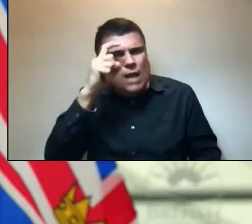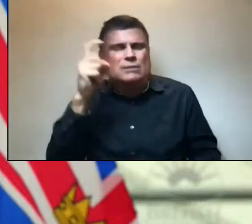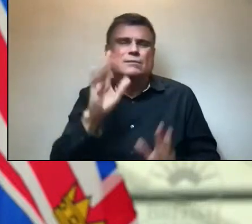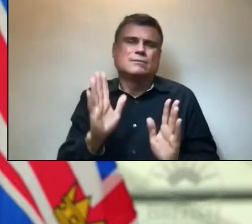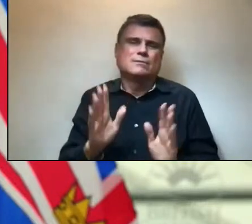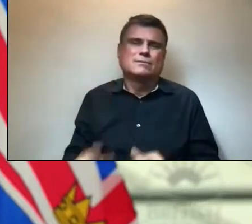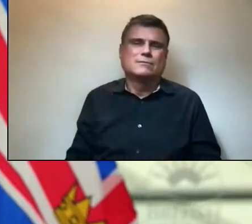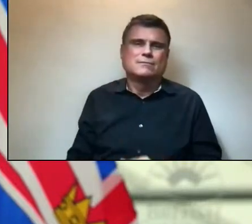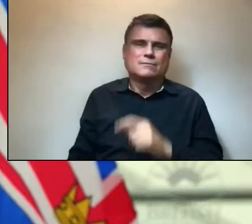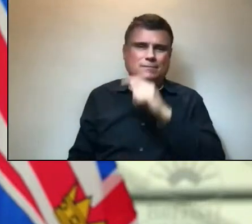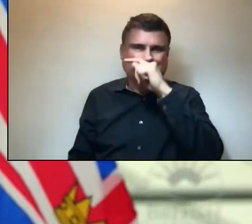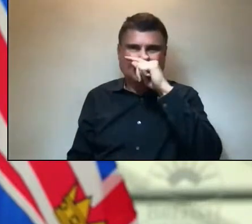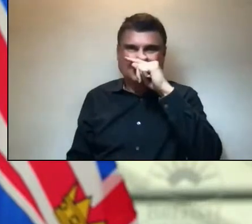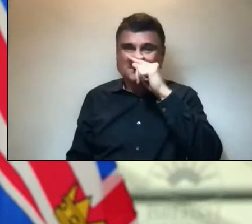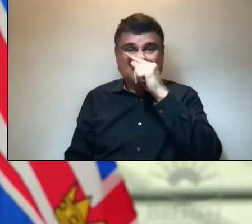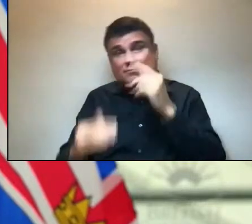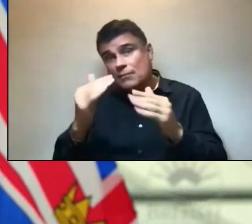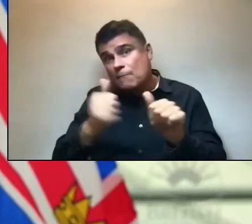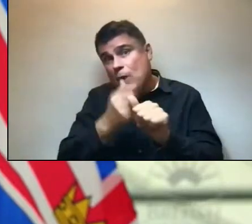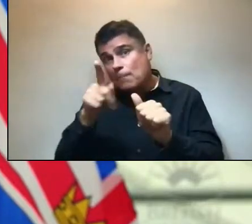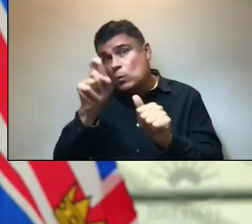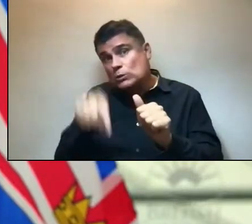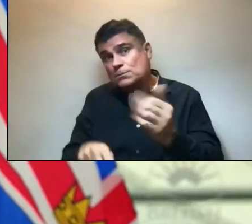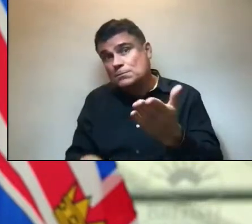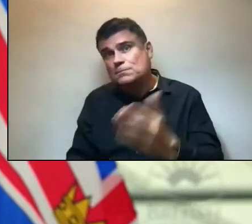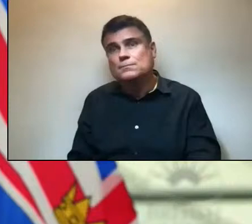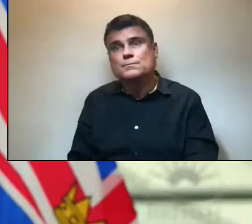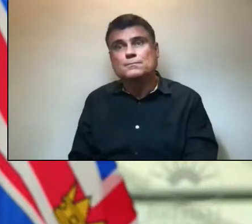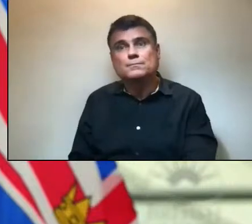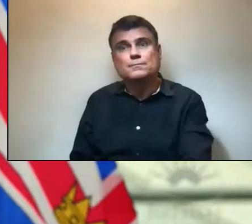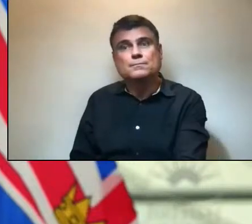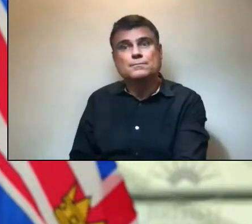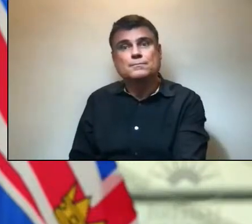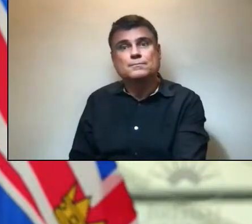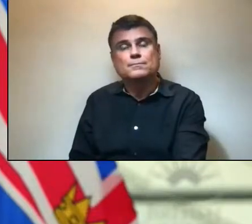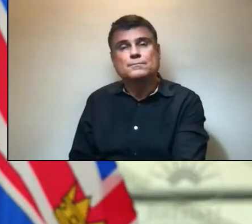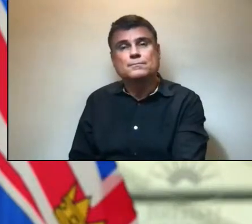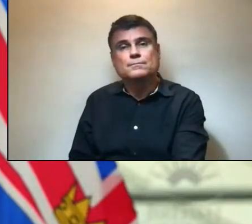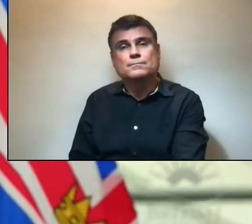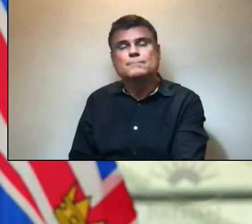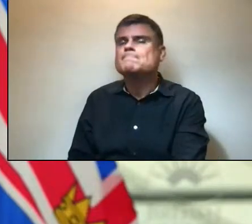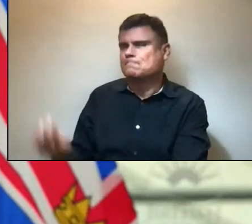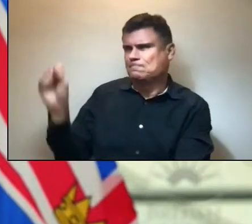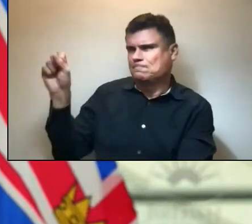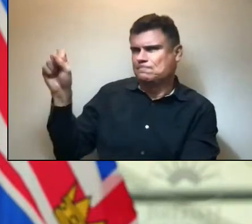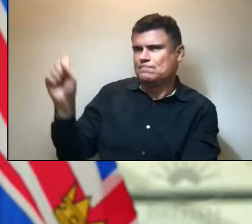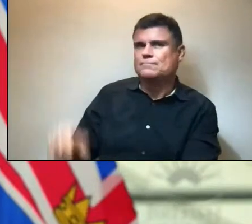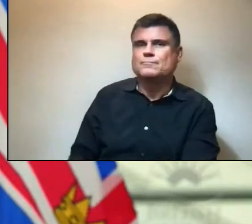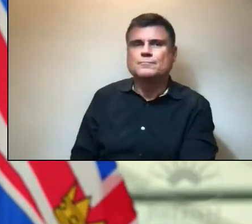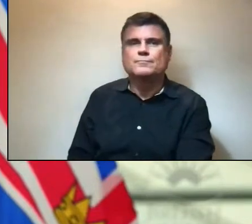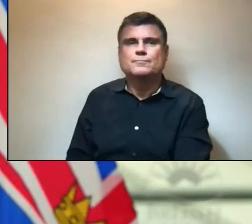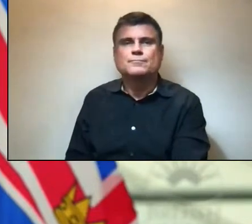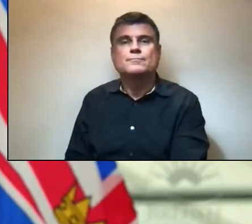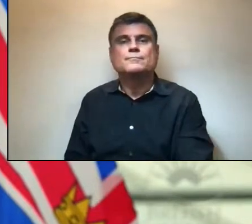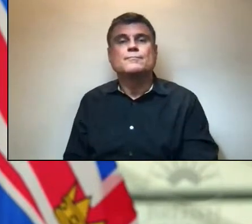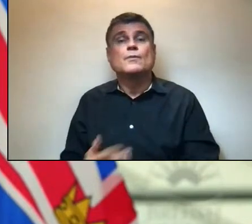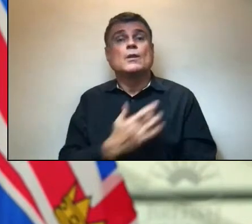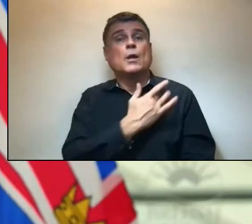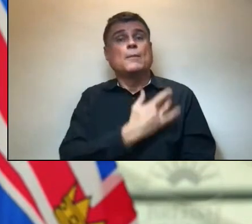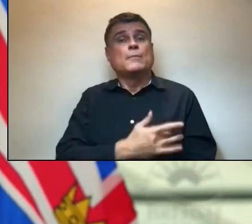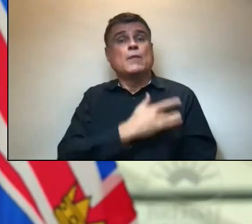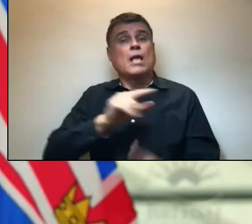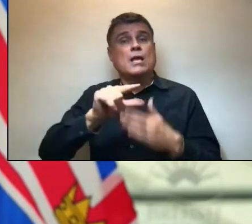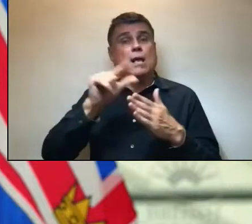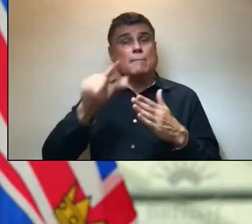Zhao, do you have a follow-up? Yes, thanks. The provincial government is making rapid test kits available to